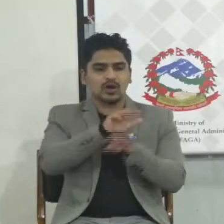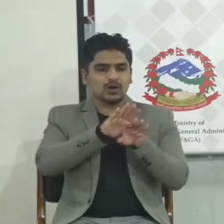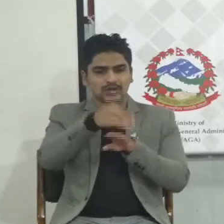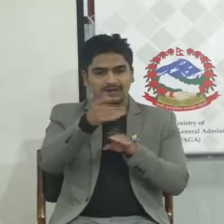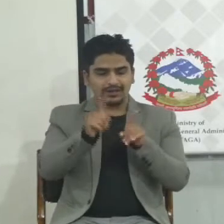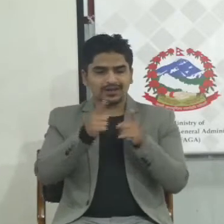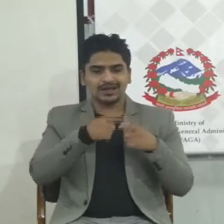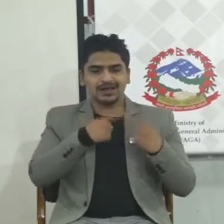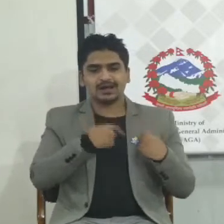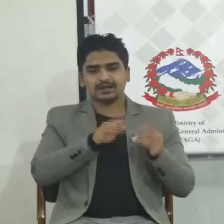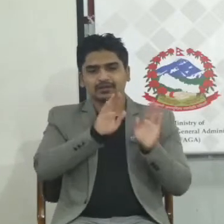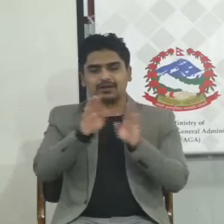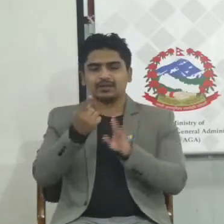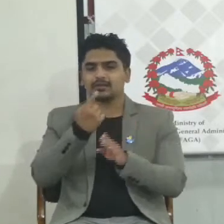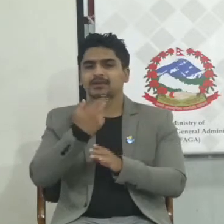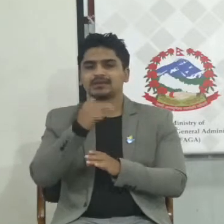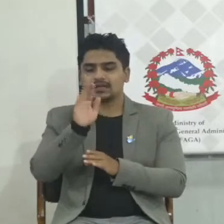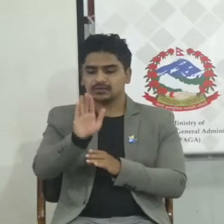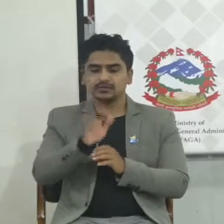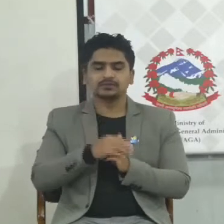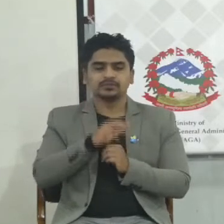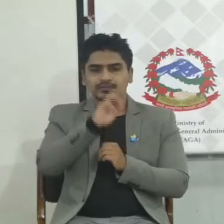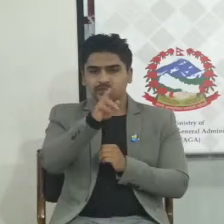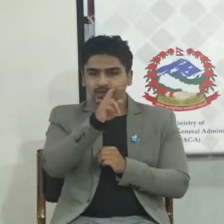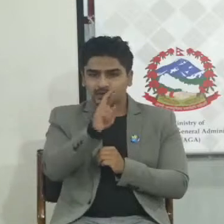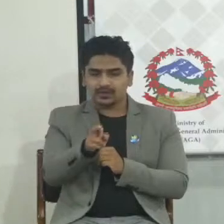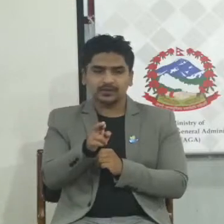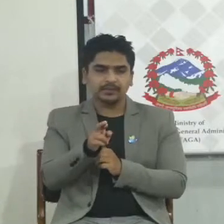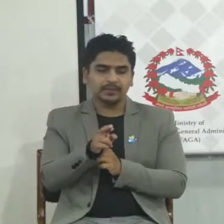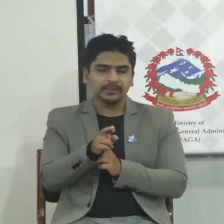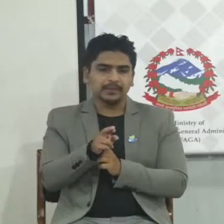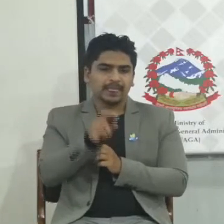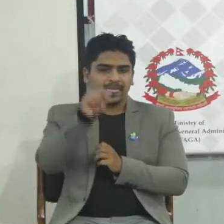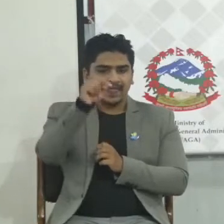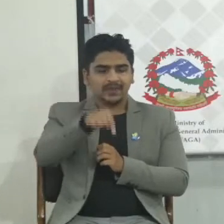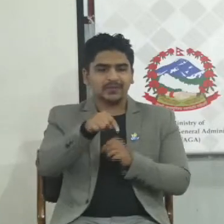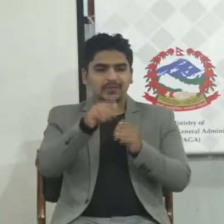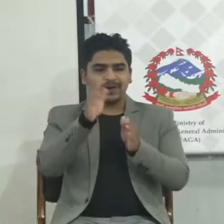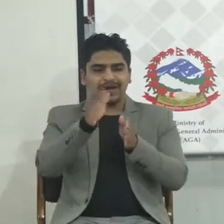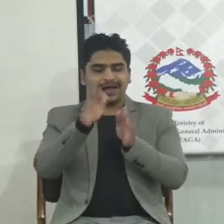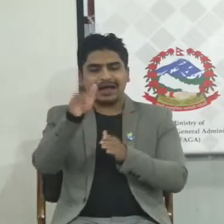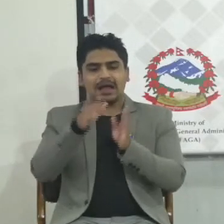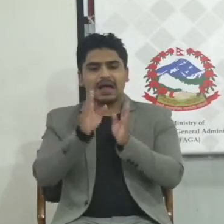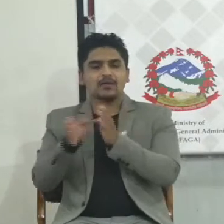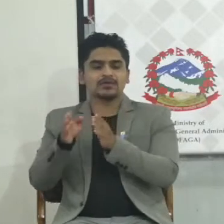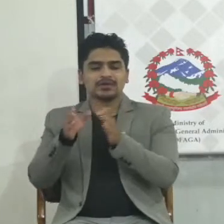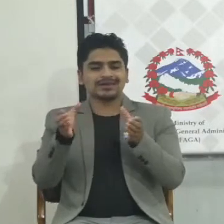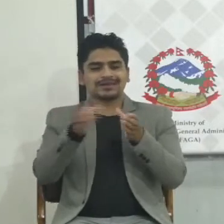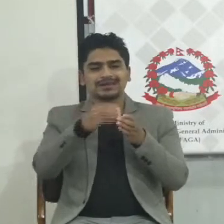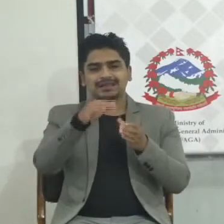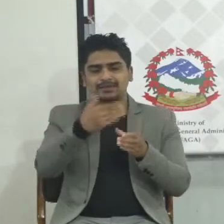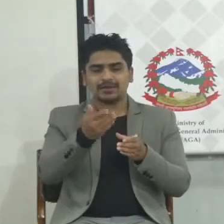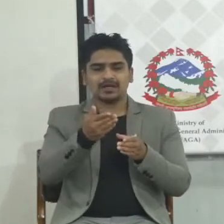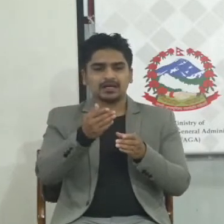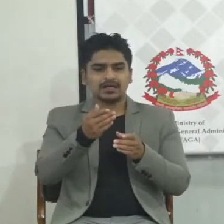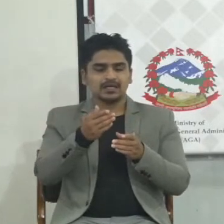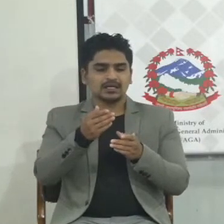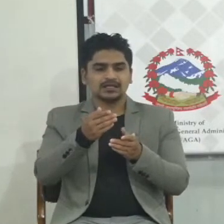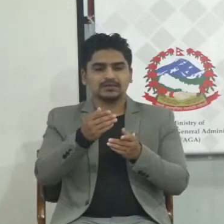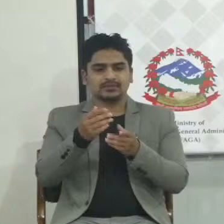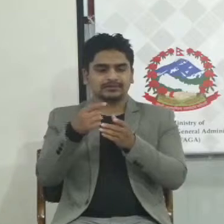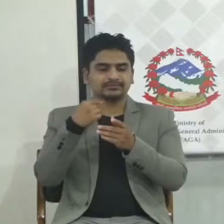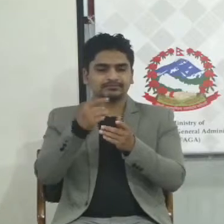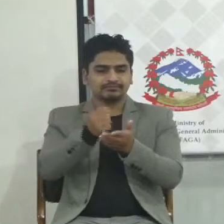thank you so much to the team of organizer for allowing me to facilitate for this program. Thank